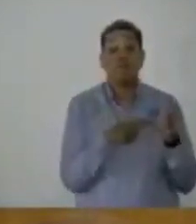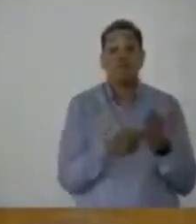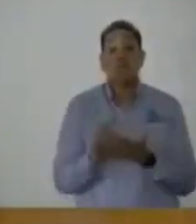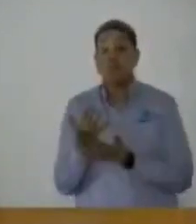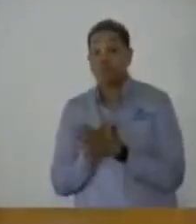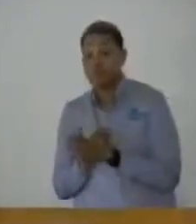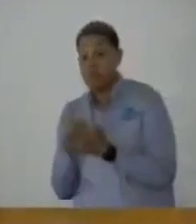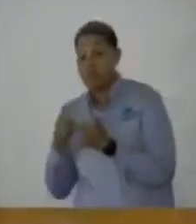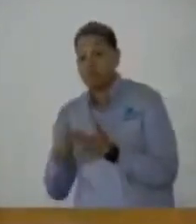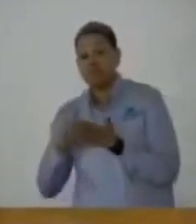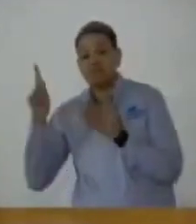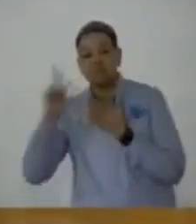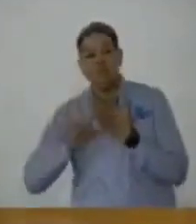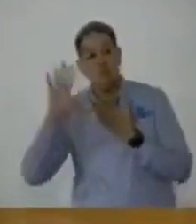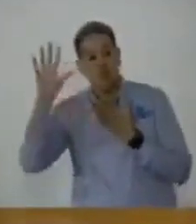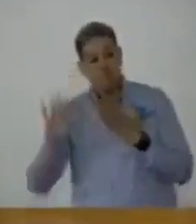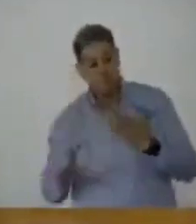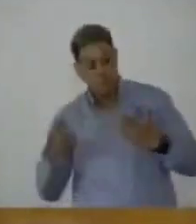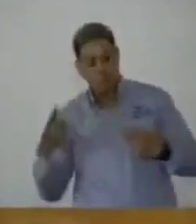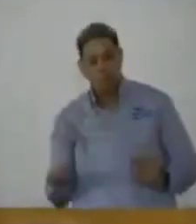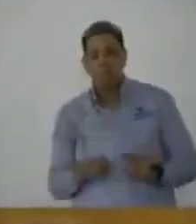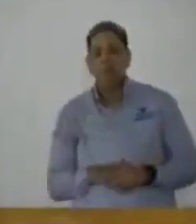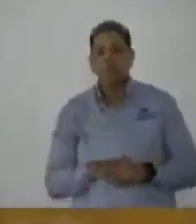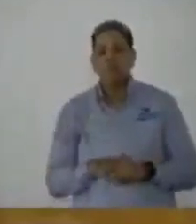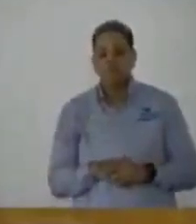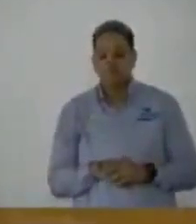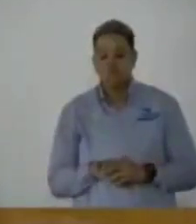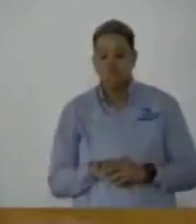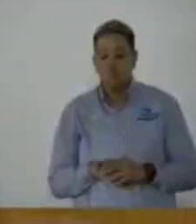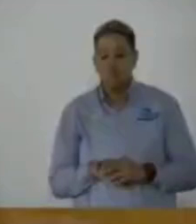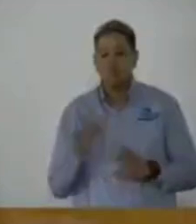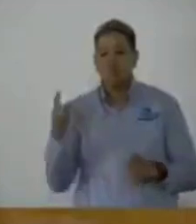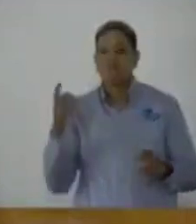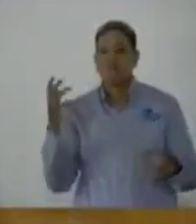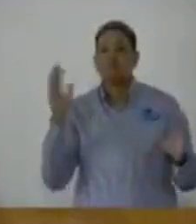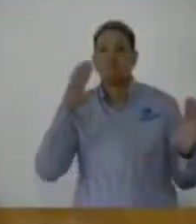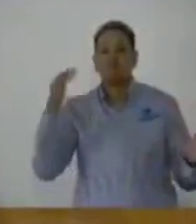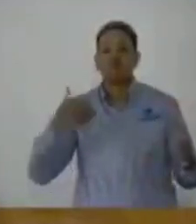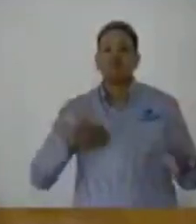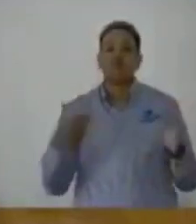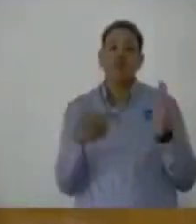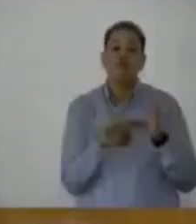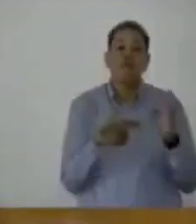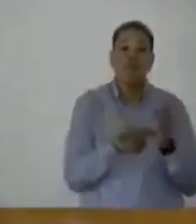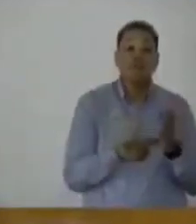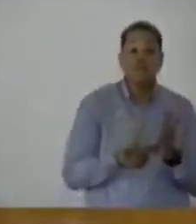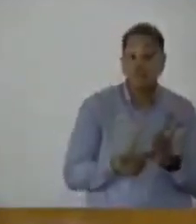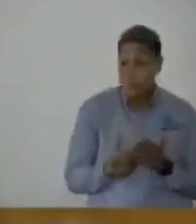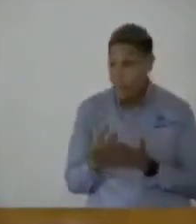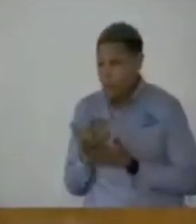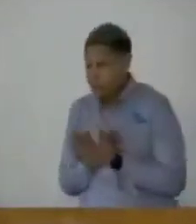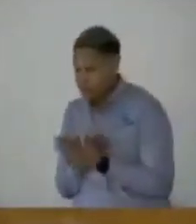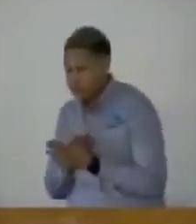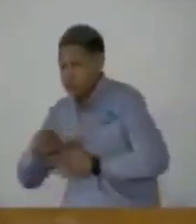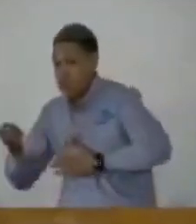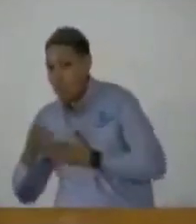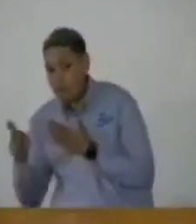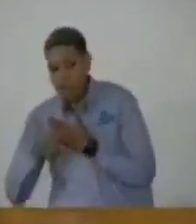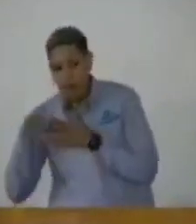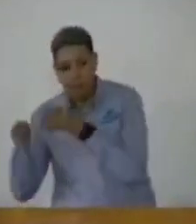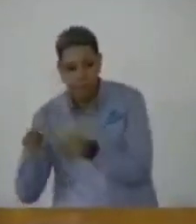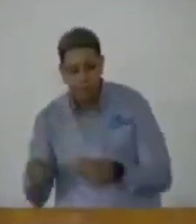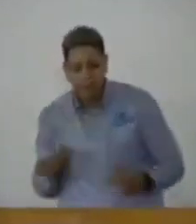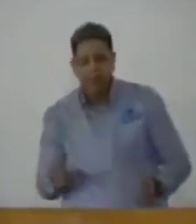wages, and other programs. So, Mr. President, you're going to have debt, wages, and other programs. It's very important for us